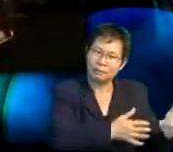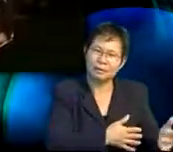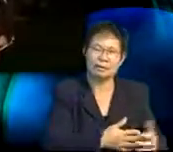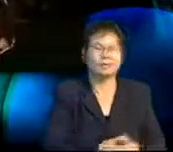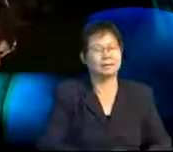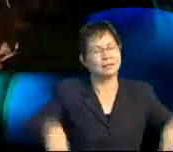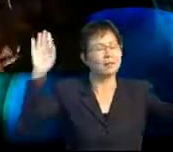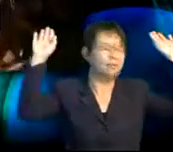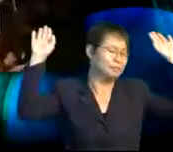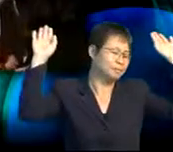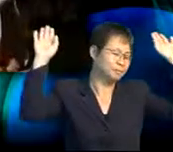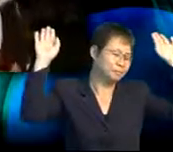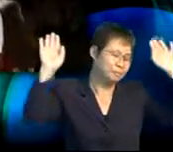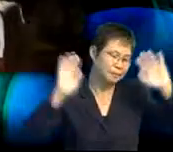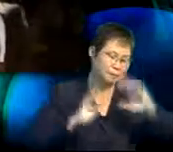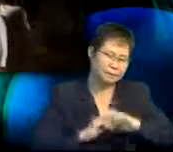Give up.